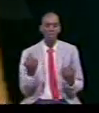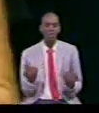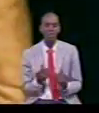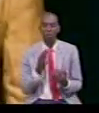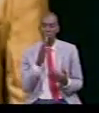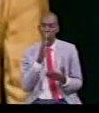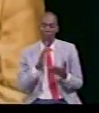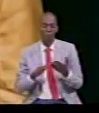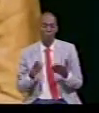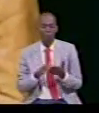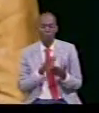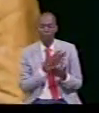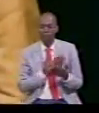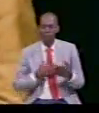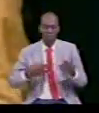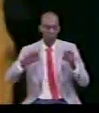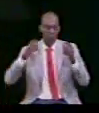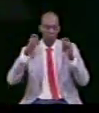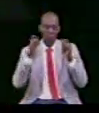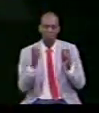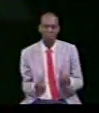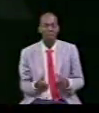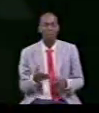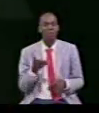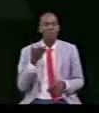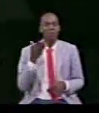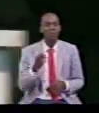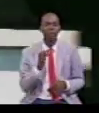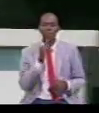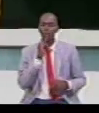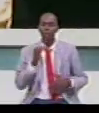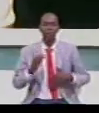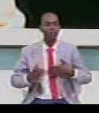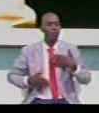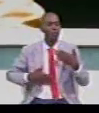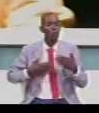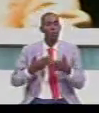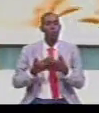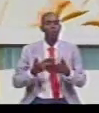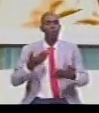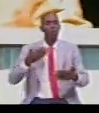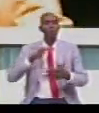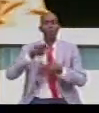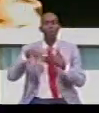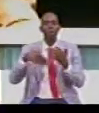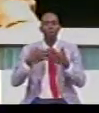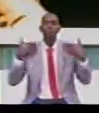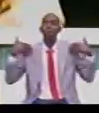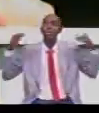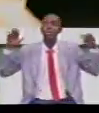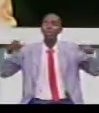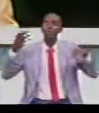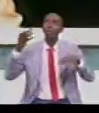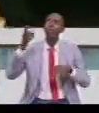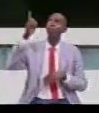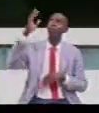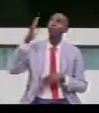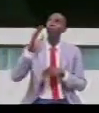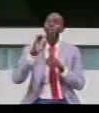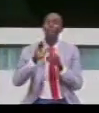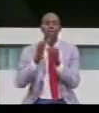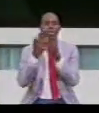you, immediately there is joy before all the angels of God in heaven.